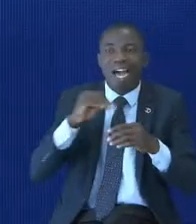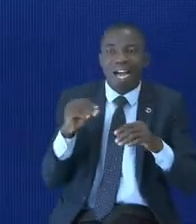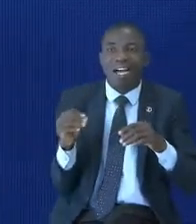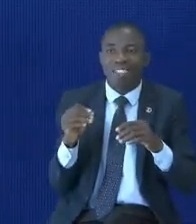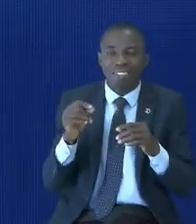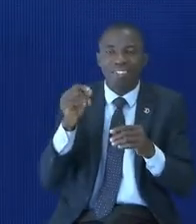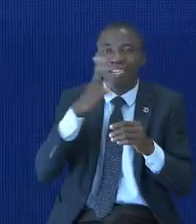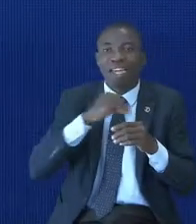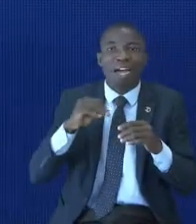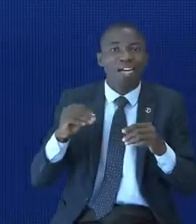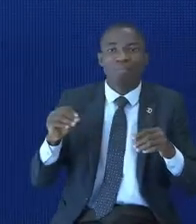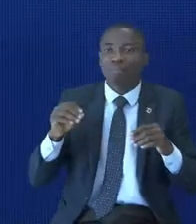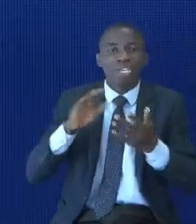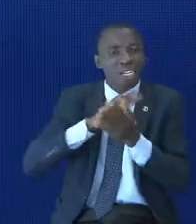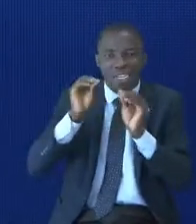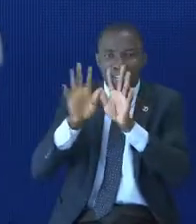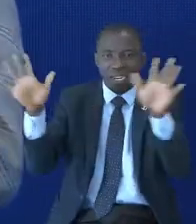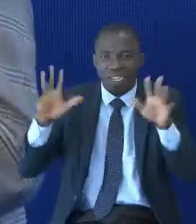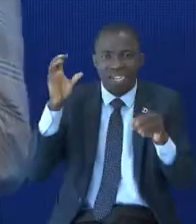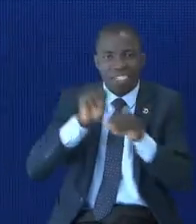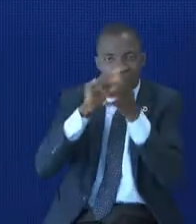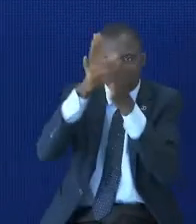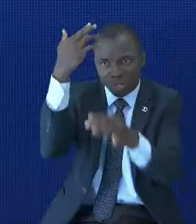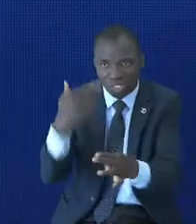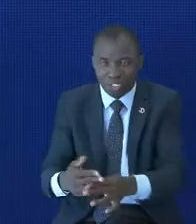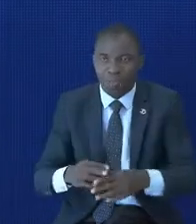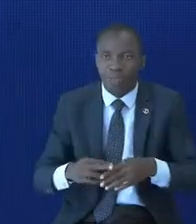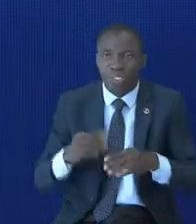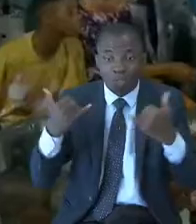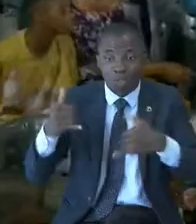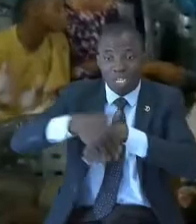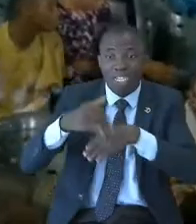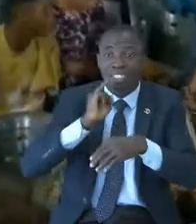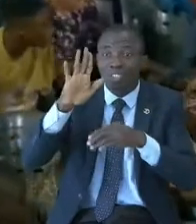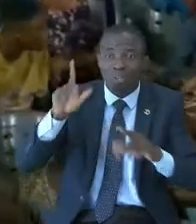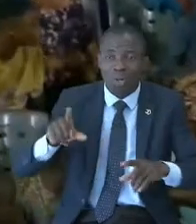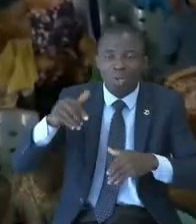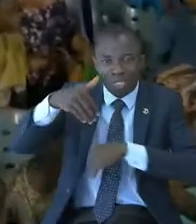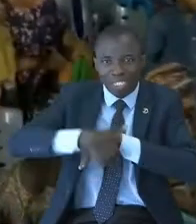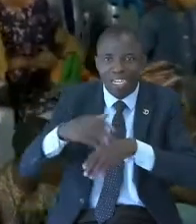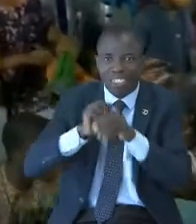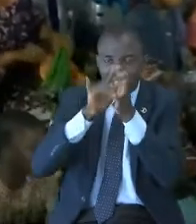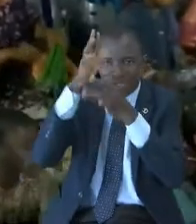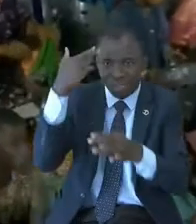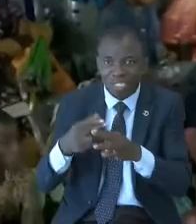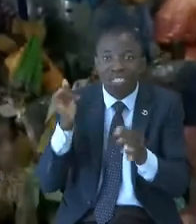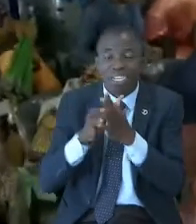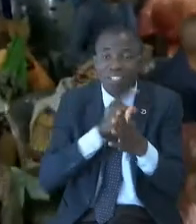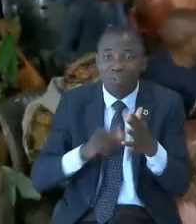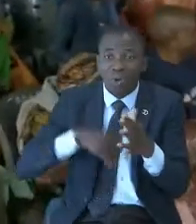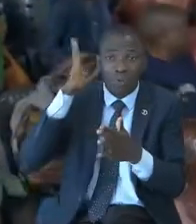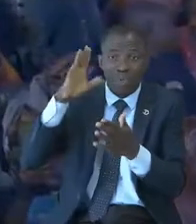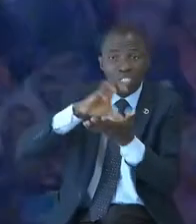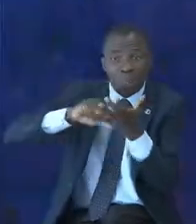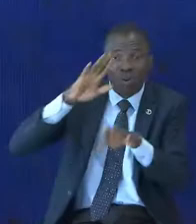be cleaner and clear. Tonight is your night. That he will blot out all your